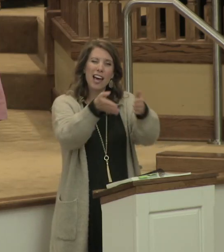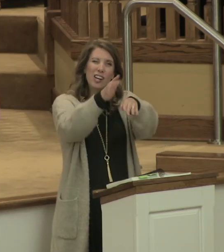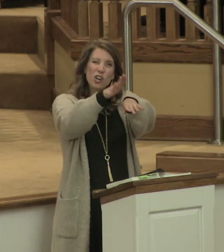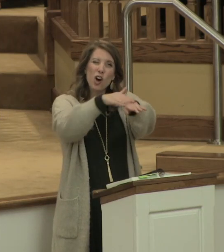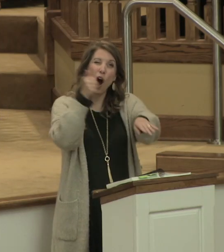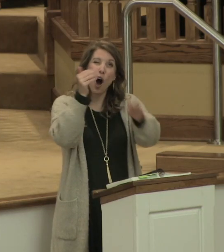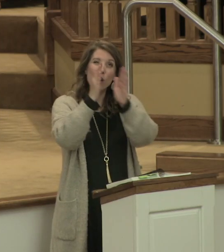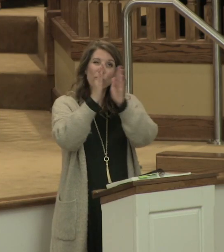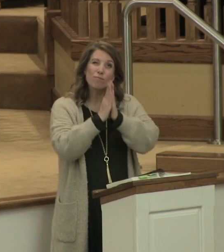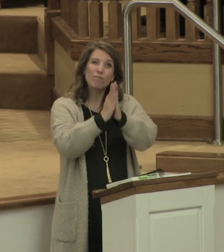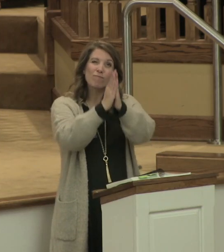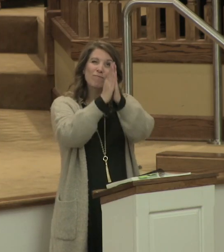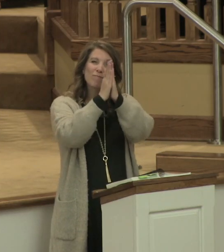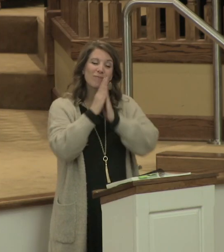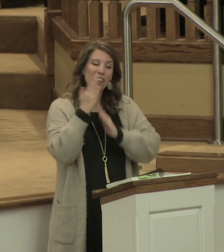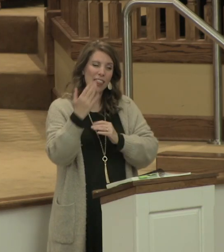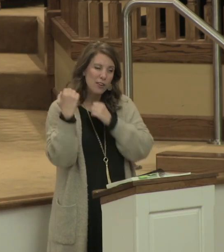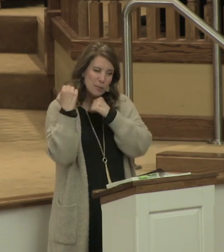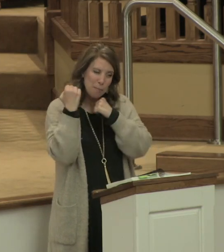call.